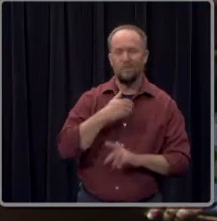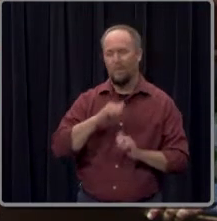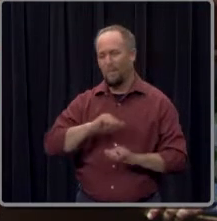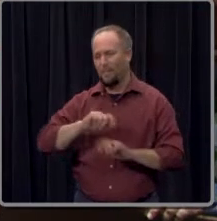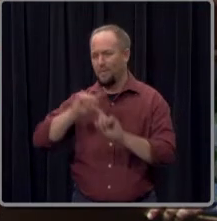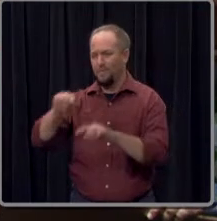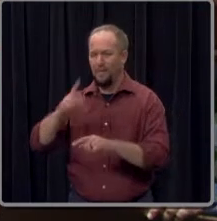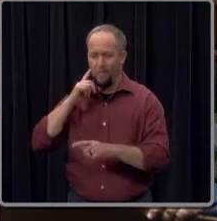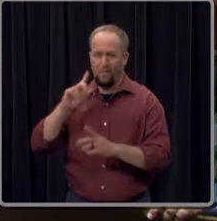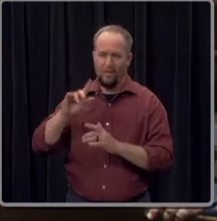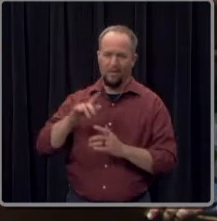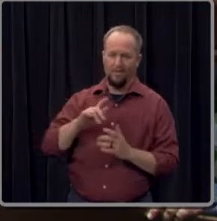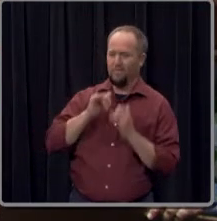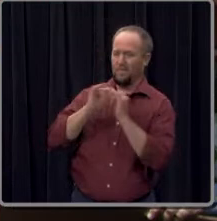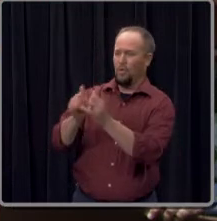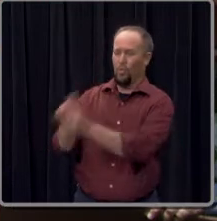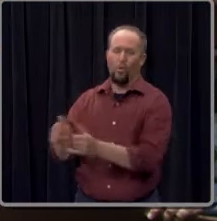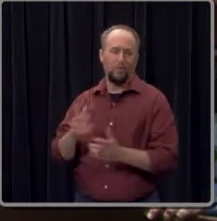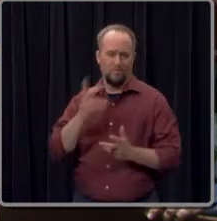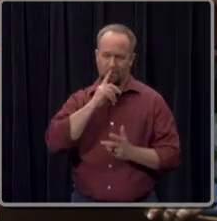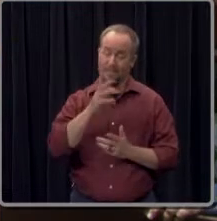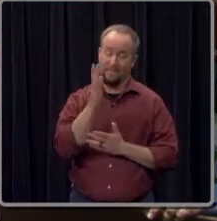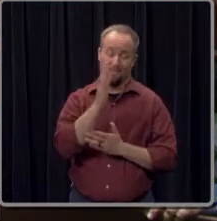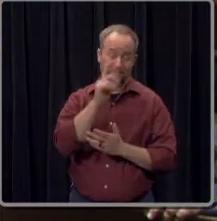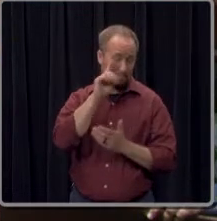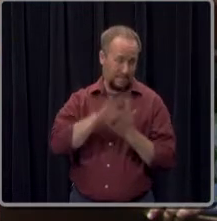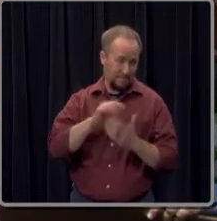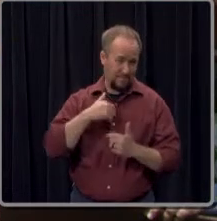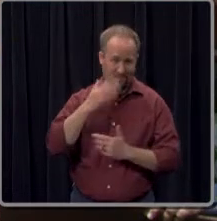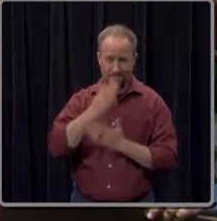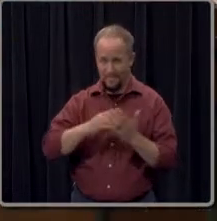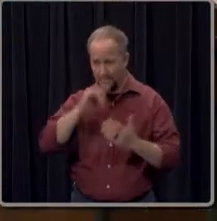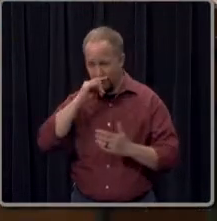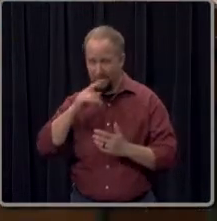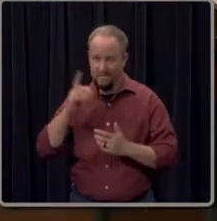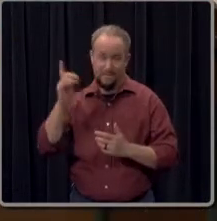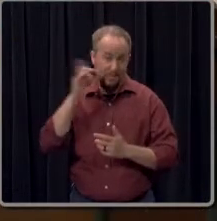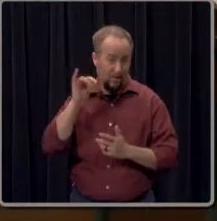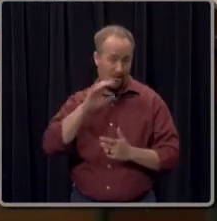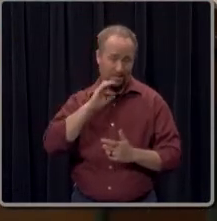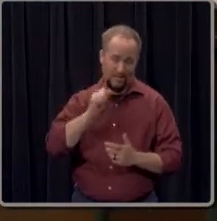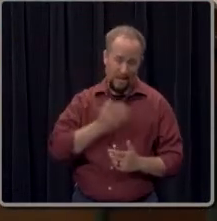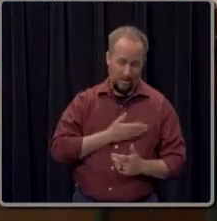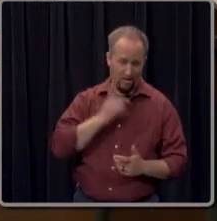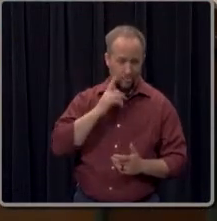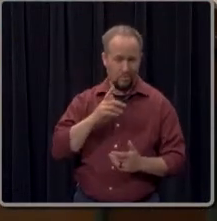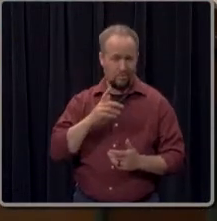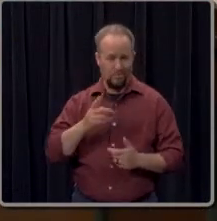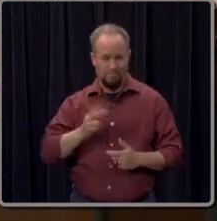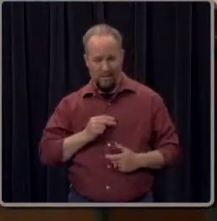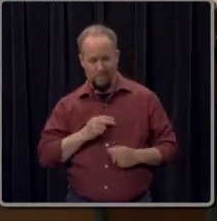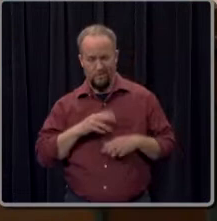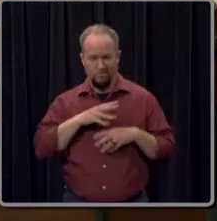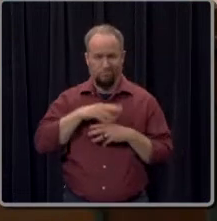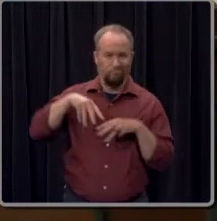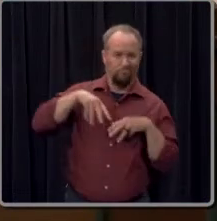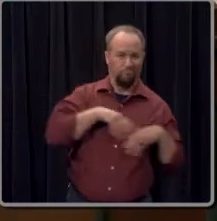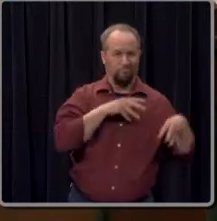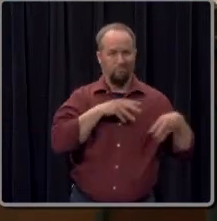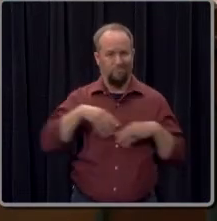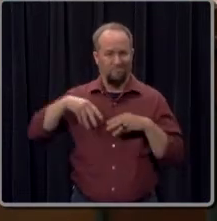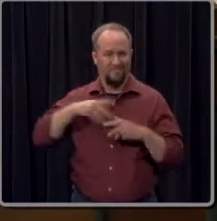they did the bling bling. And believe me, some of those kids walked out sounding like Santa Claus with all the metal around them.